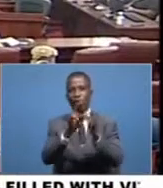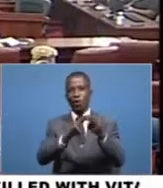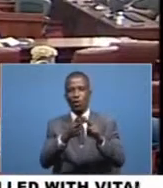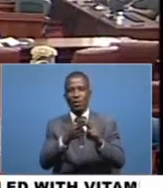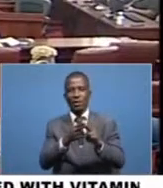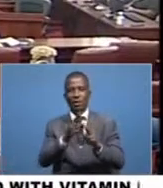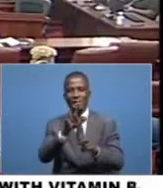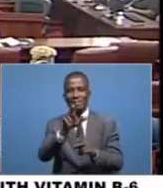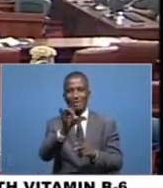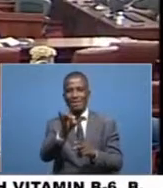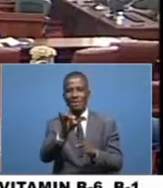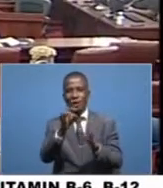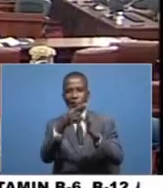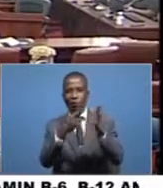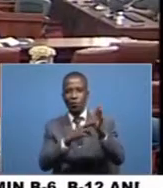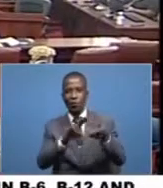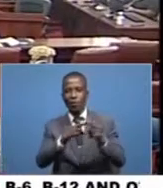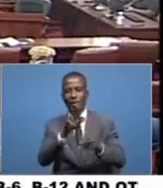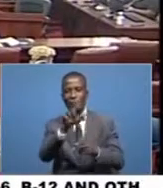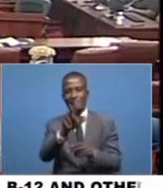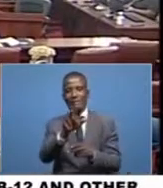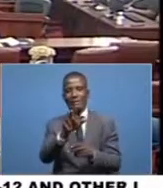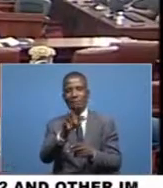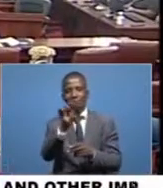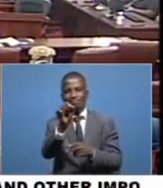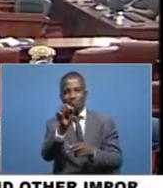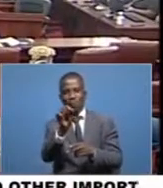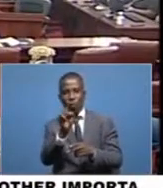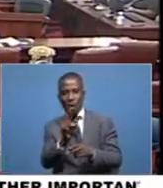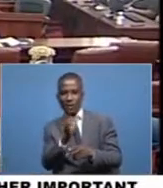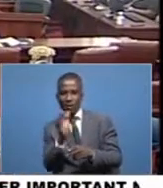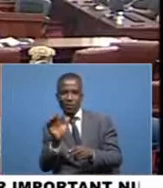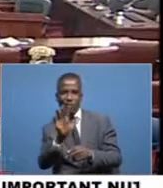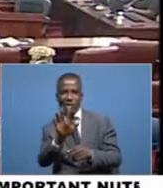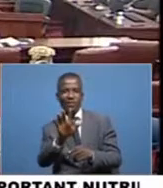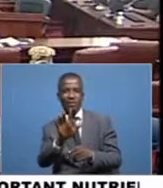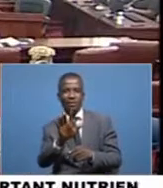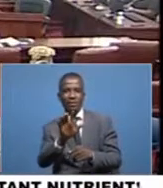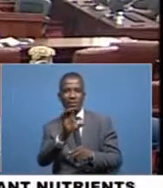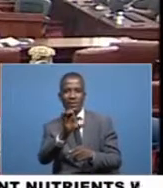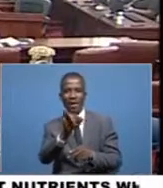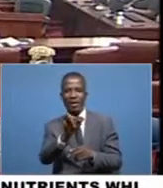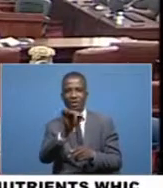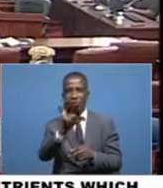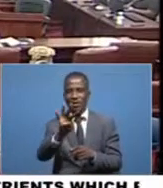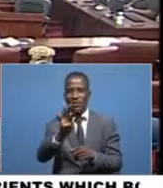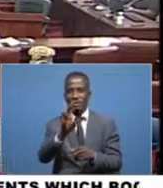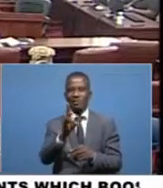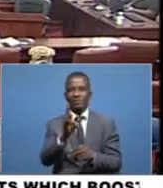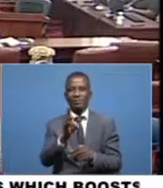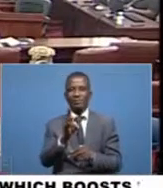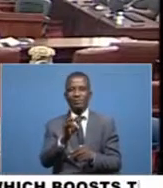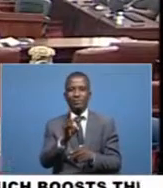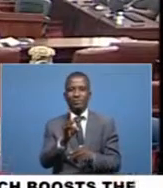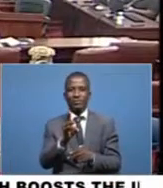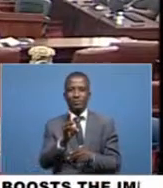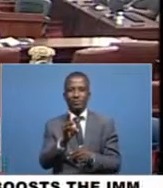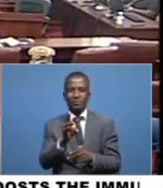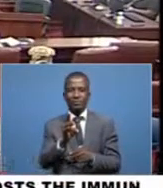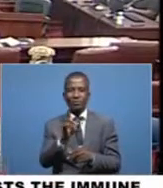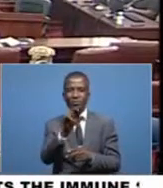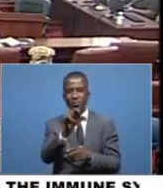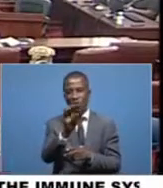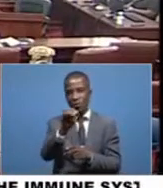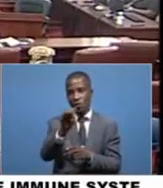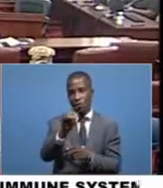3E Sub Rule 1 and 5 of CR 47 as amended by the High Court Civil Procedure Amendment Rules 2014